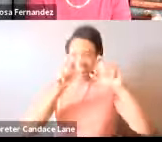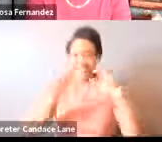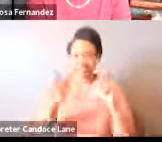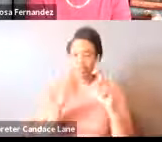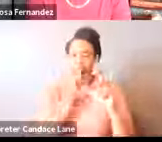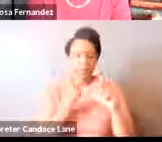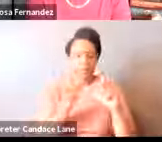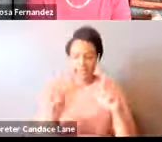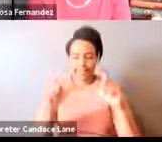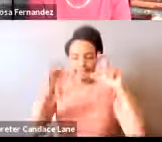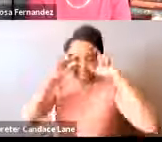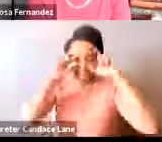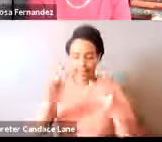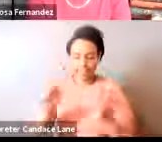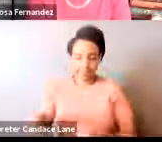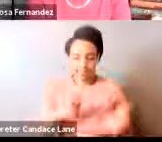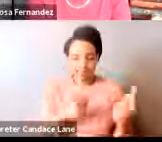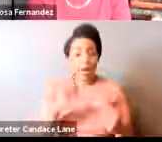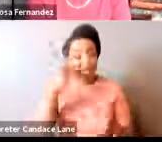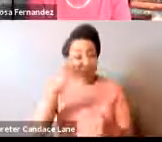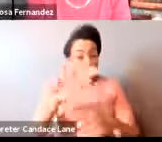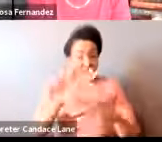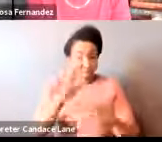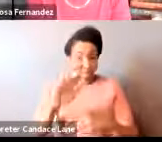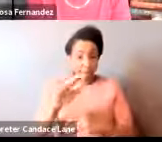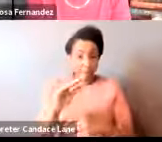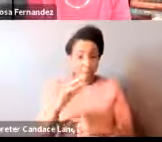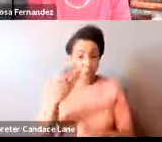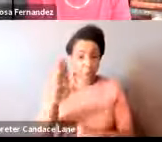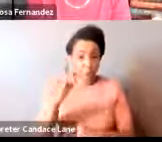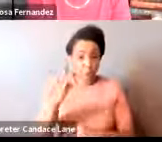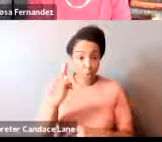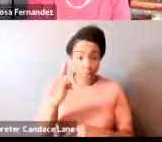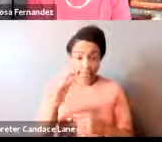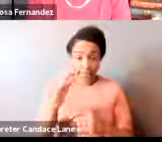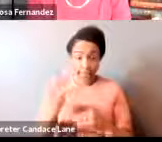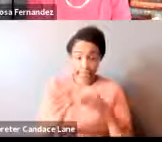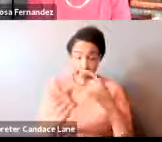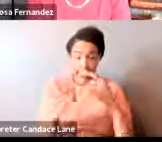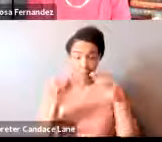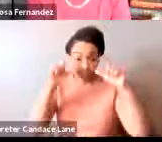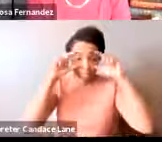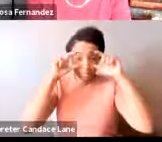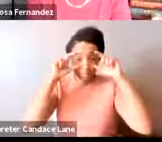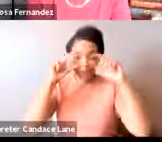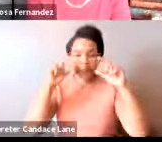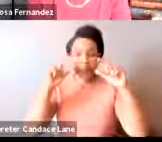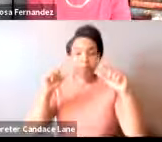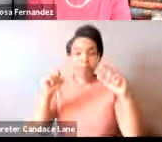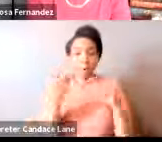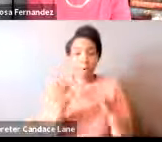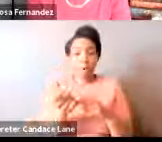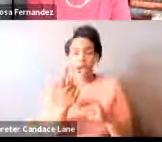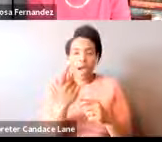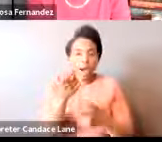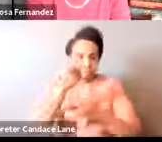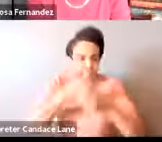too much. Yeah, for the blue screen, right? One of the absolute beauties, right? Because it's,